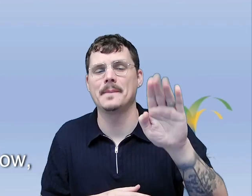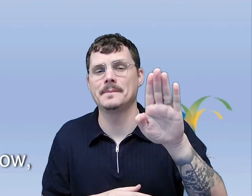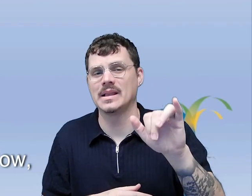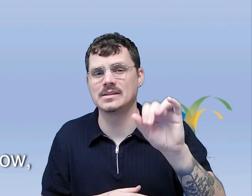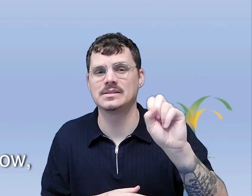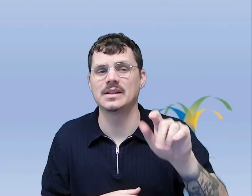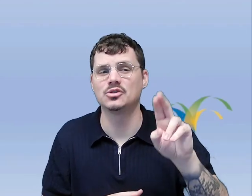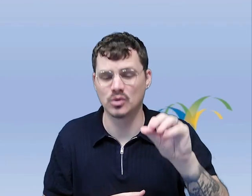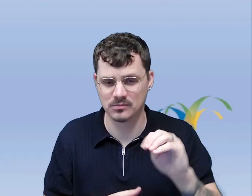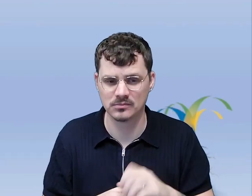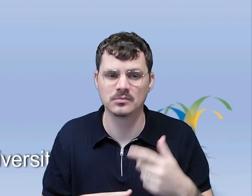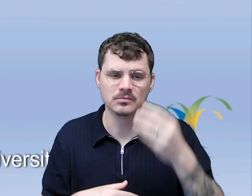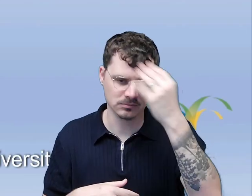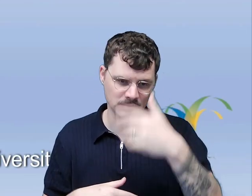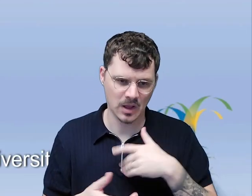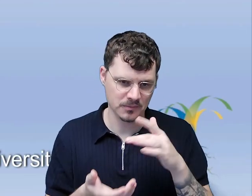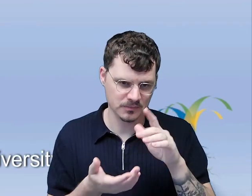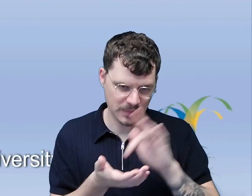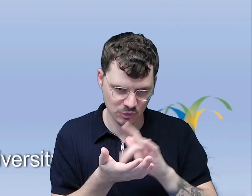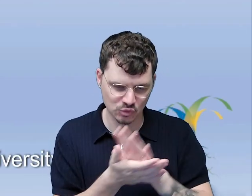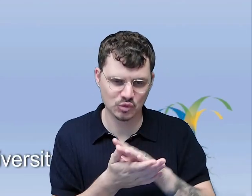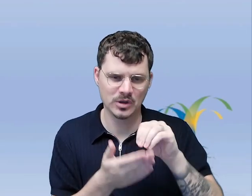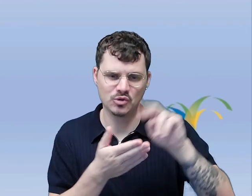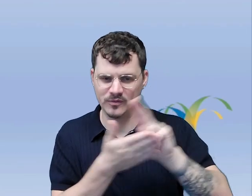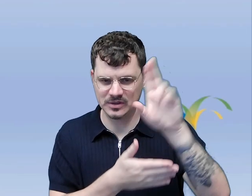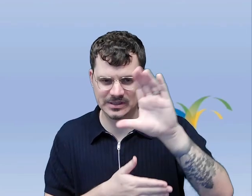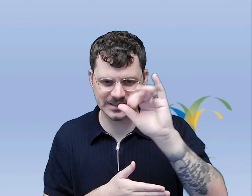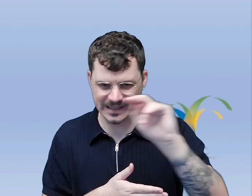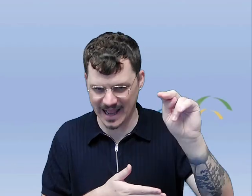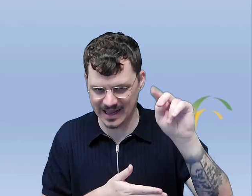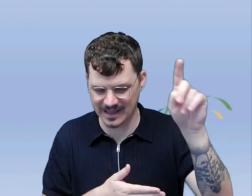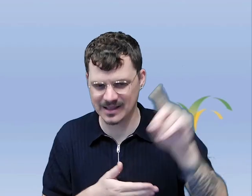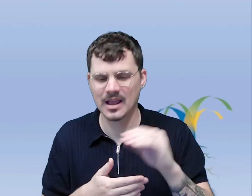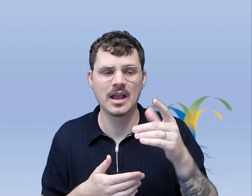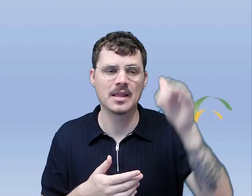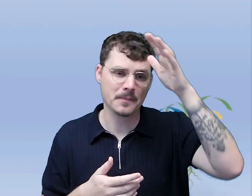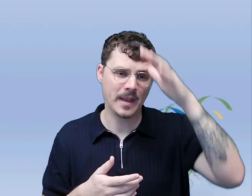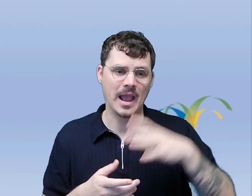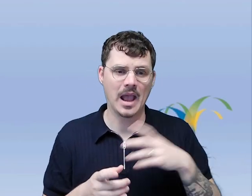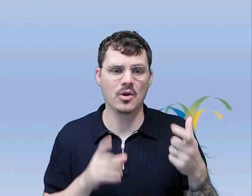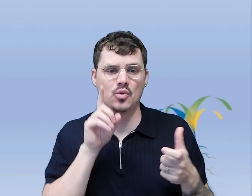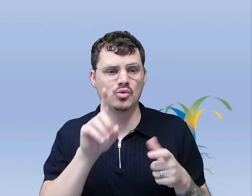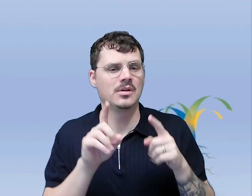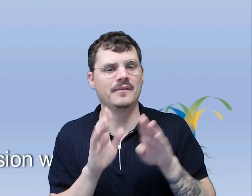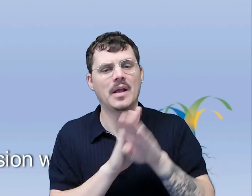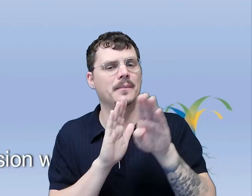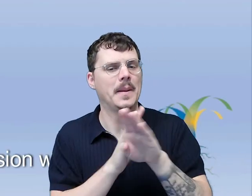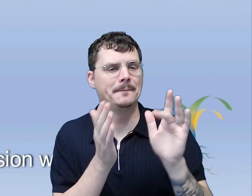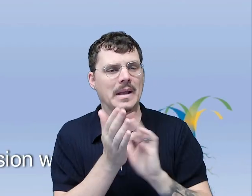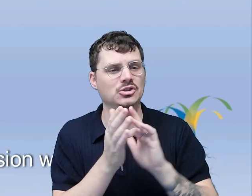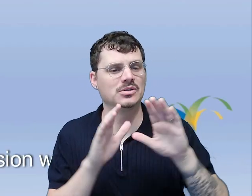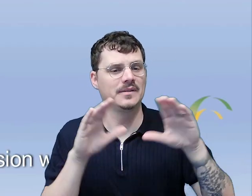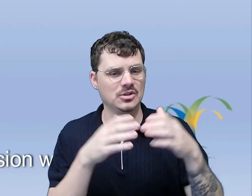Rubinstein-Taybi syndrome. Now, I went to medical school at the University of Cincinnati, and the main guy for